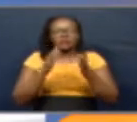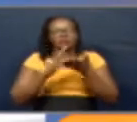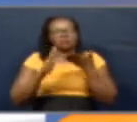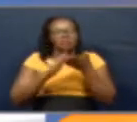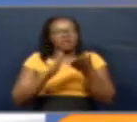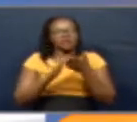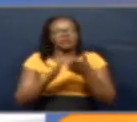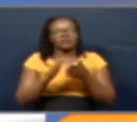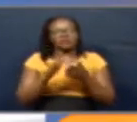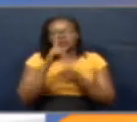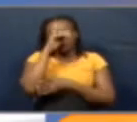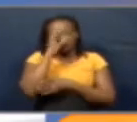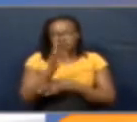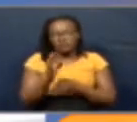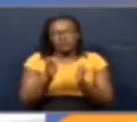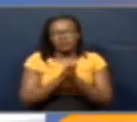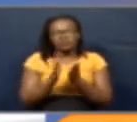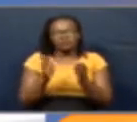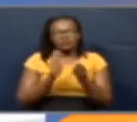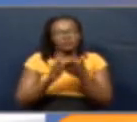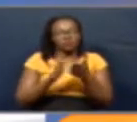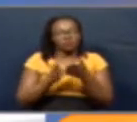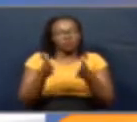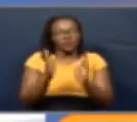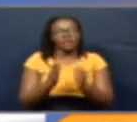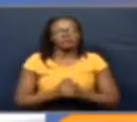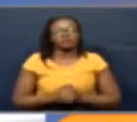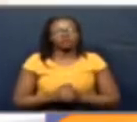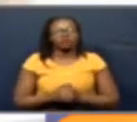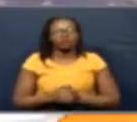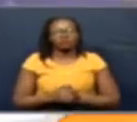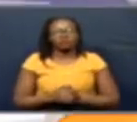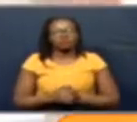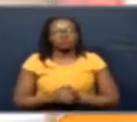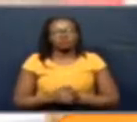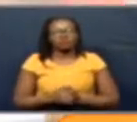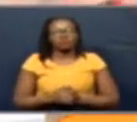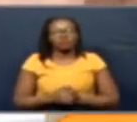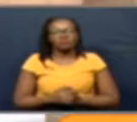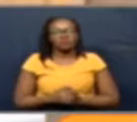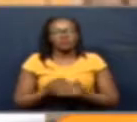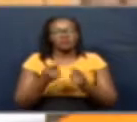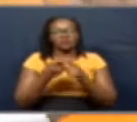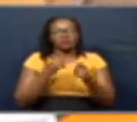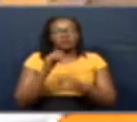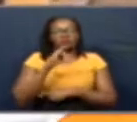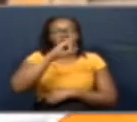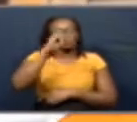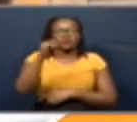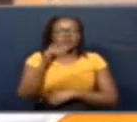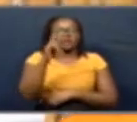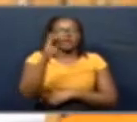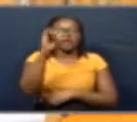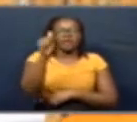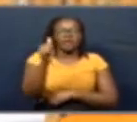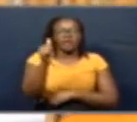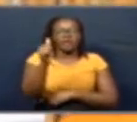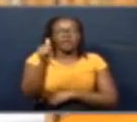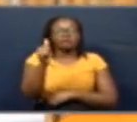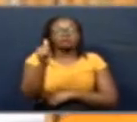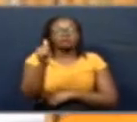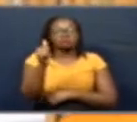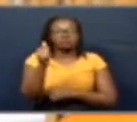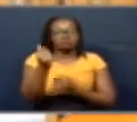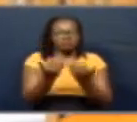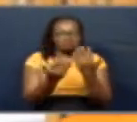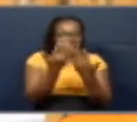and coordinated manner. Francis Gashuri has details. From Jomo Kenyatta International Airport in Fano to